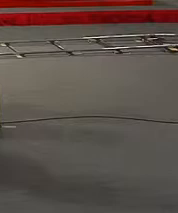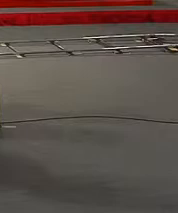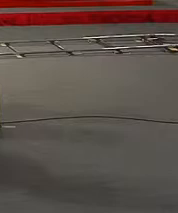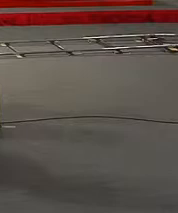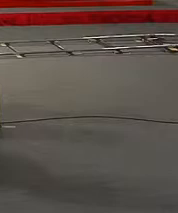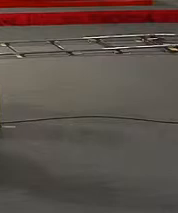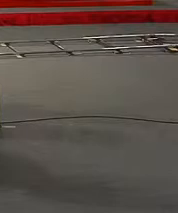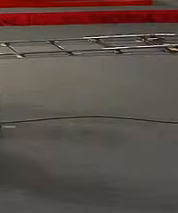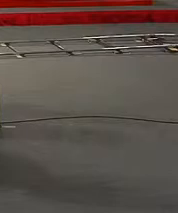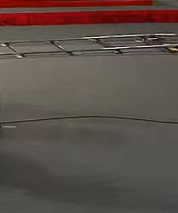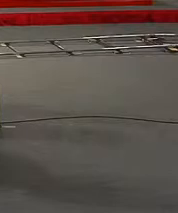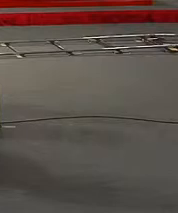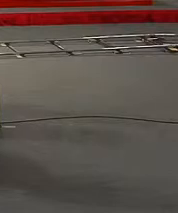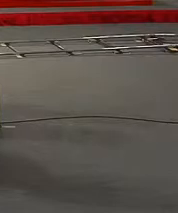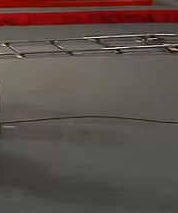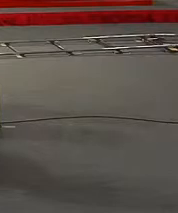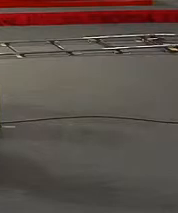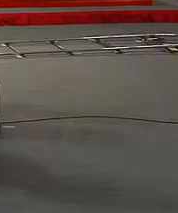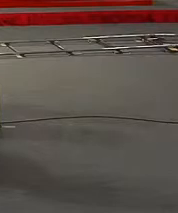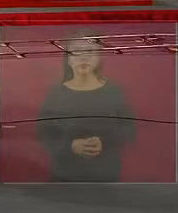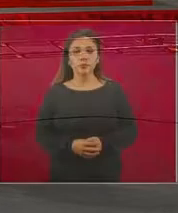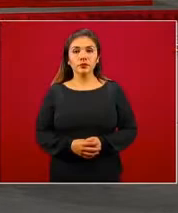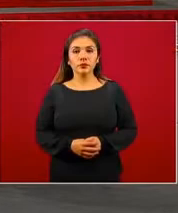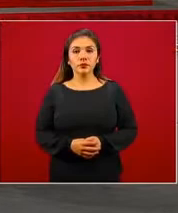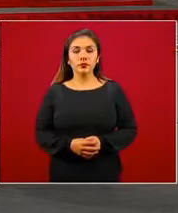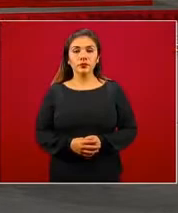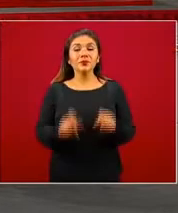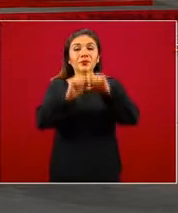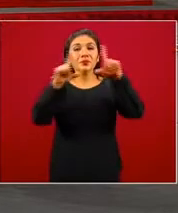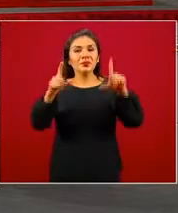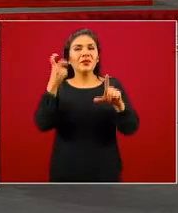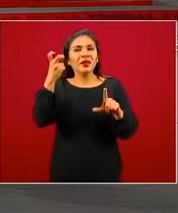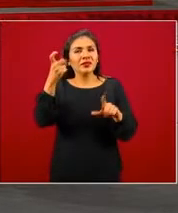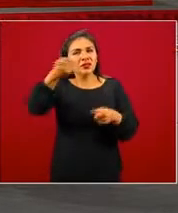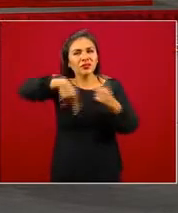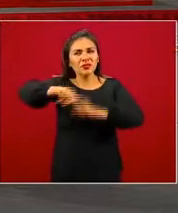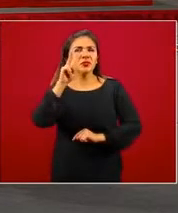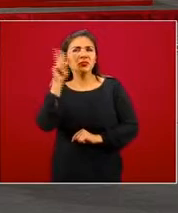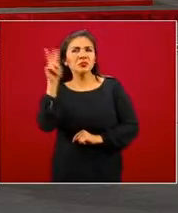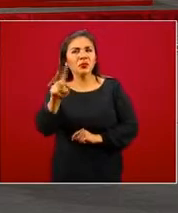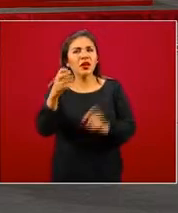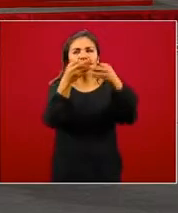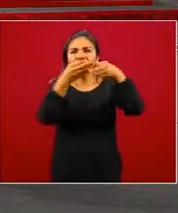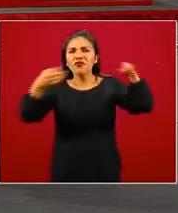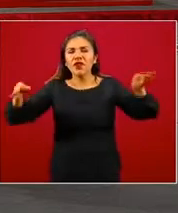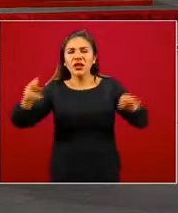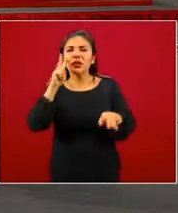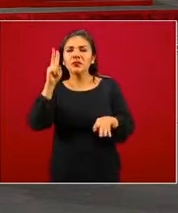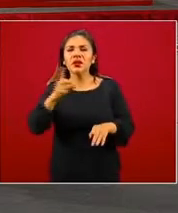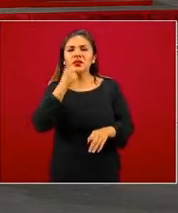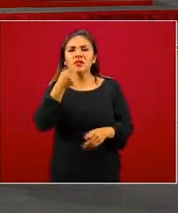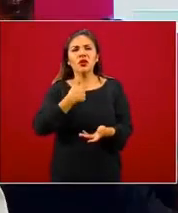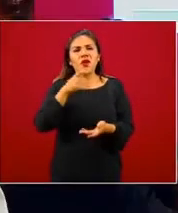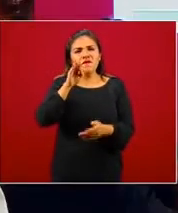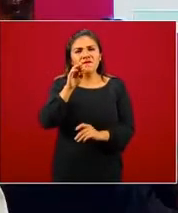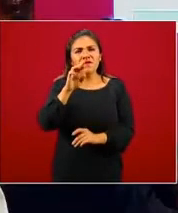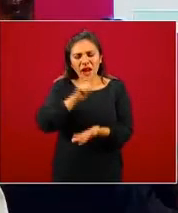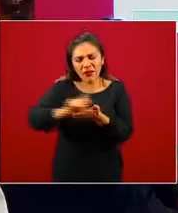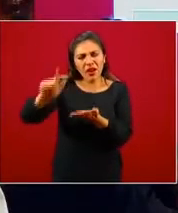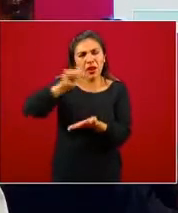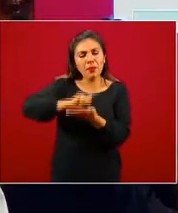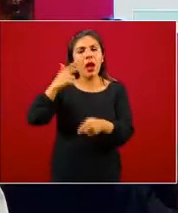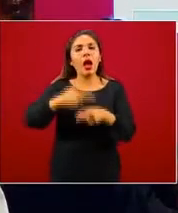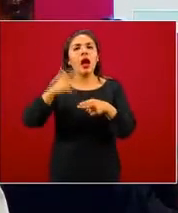This was put into action after the movie Roma. And there is an